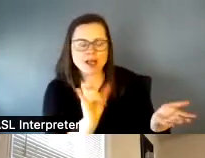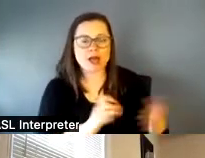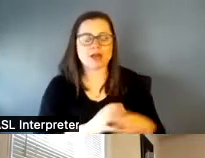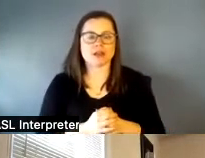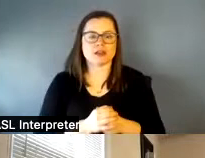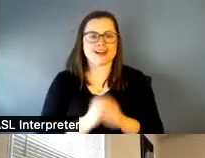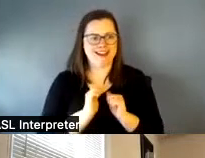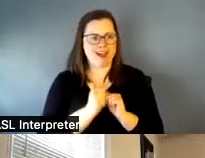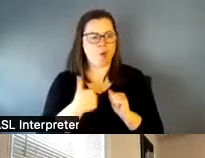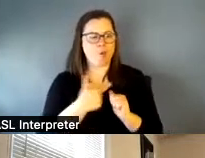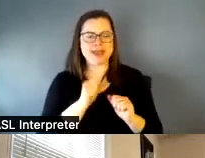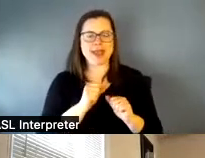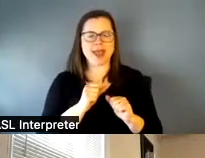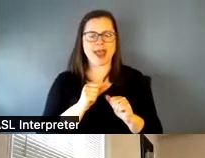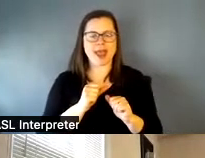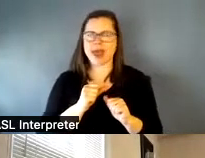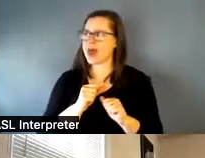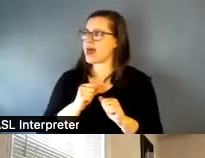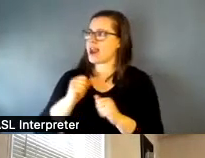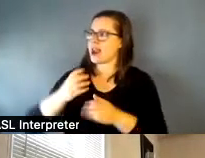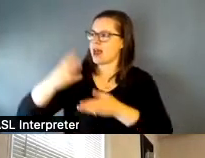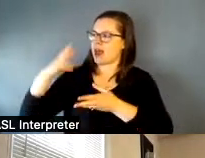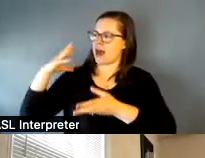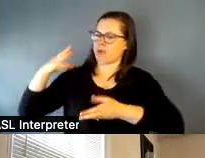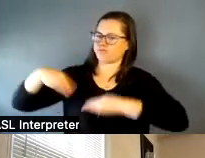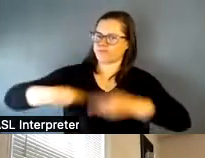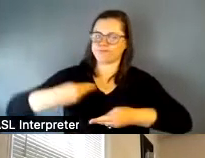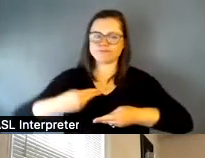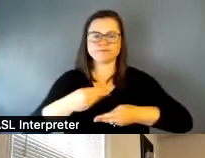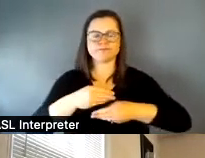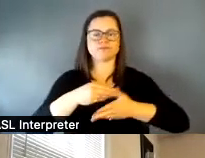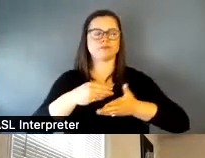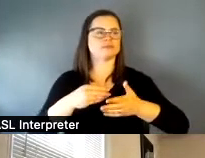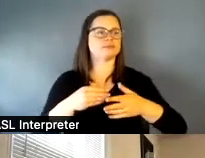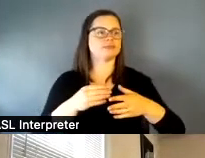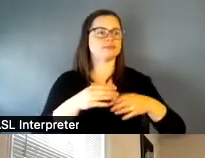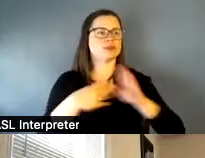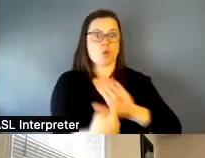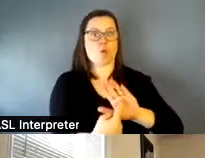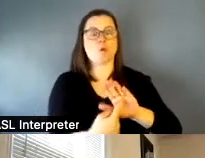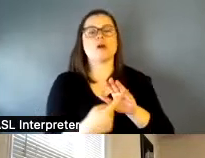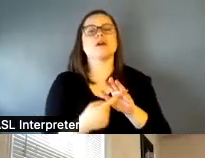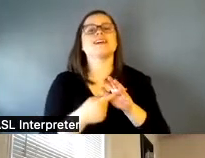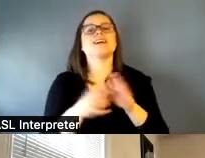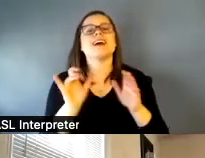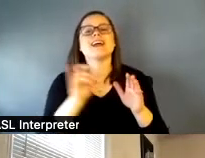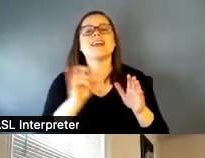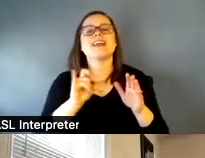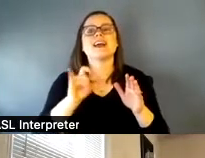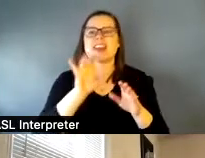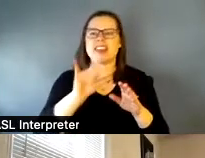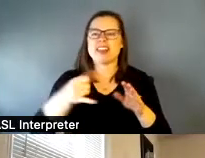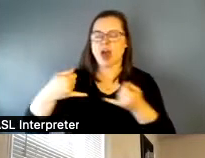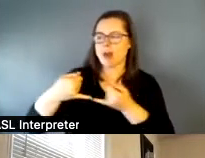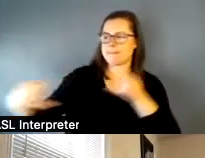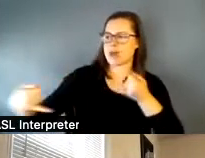reconstruct that or break down, create kind of a portal into a different type of space through